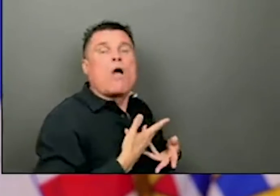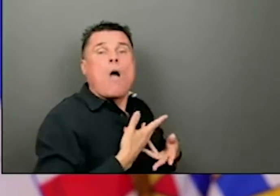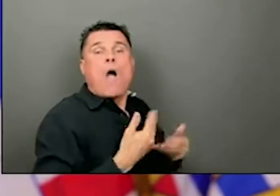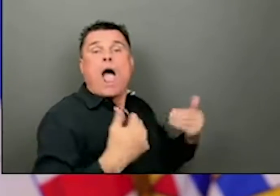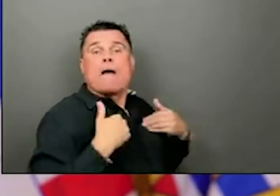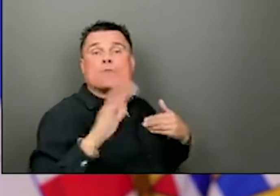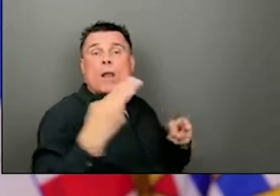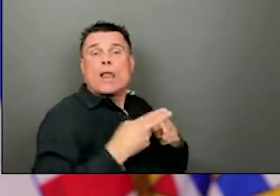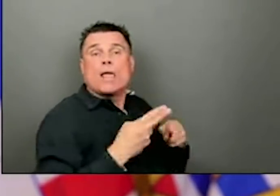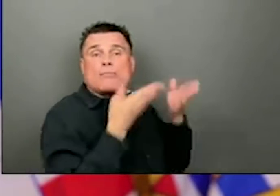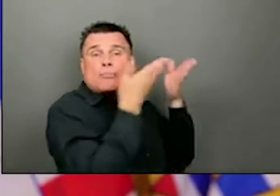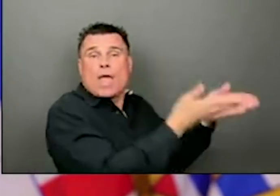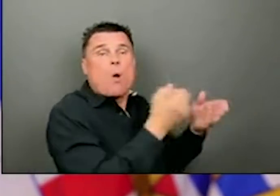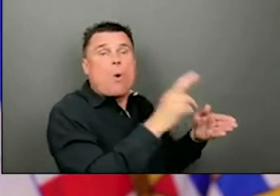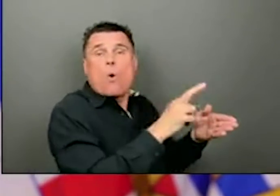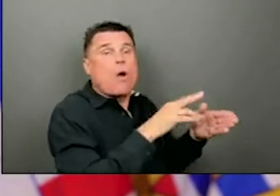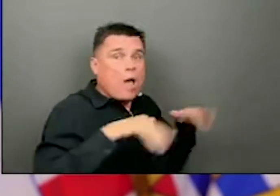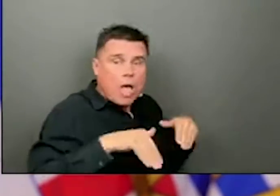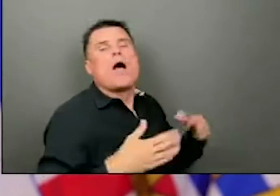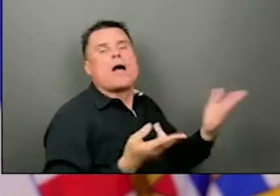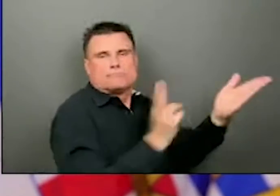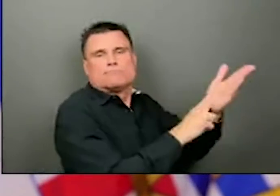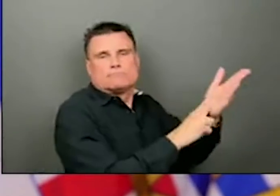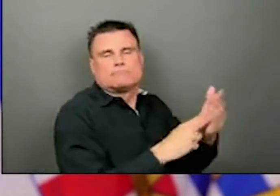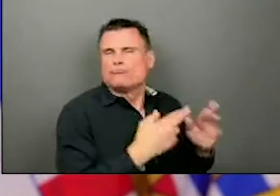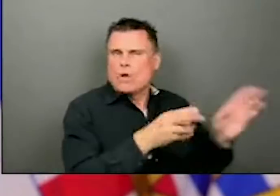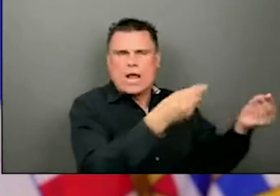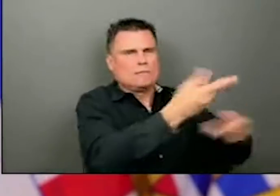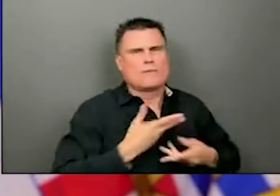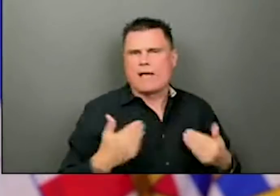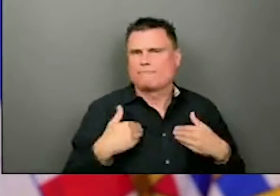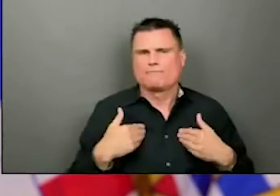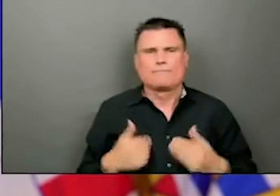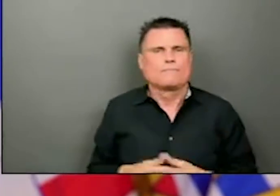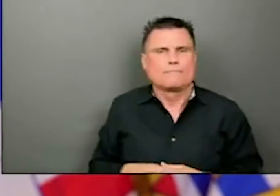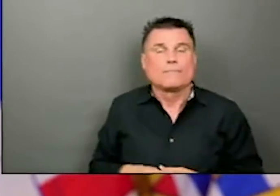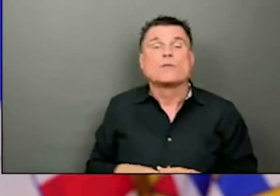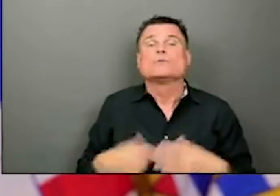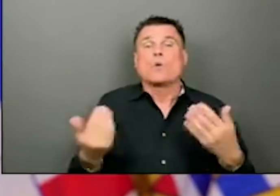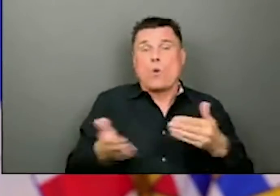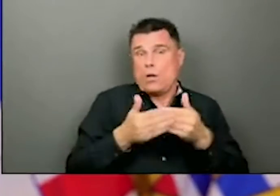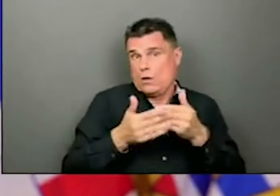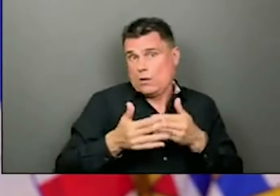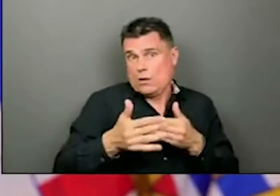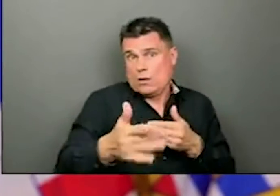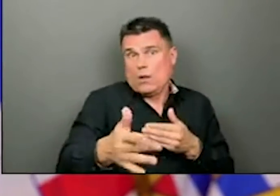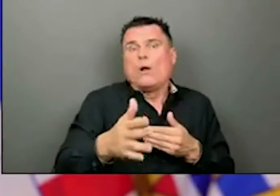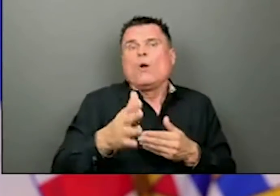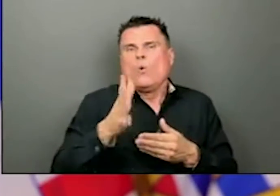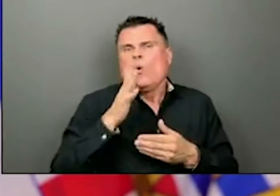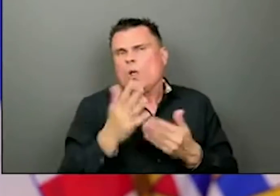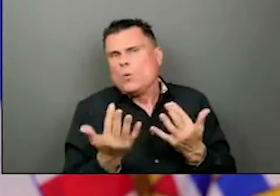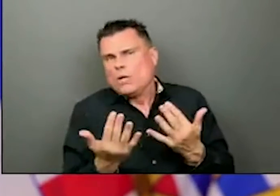this will be receiving a letter from us in the next few days with the information you need as well.